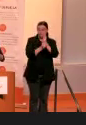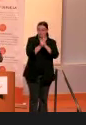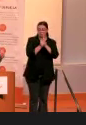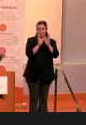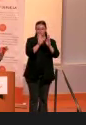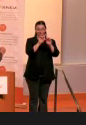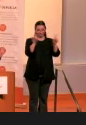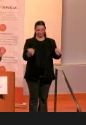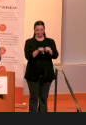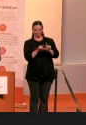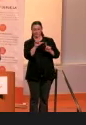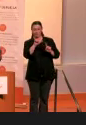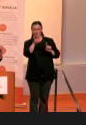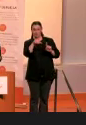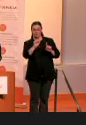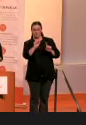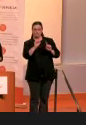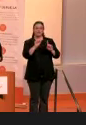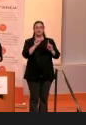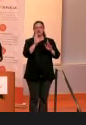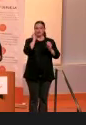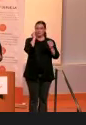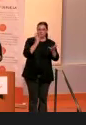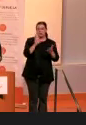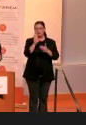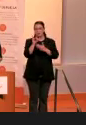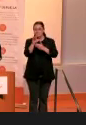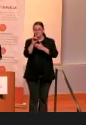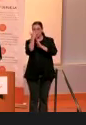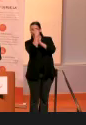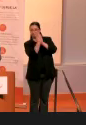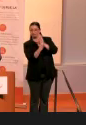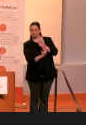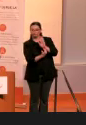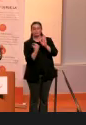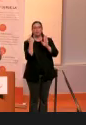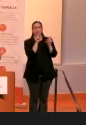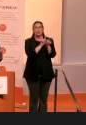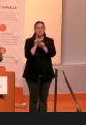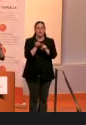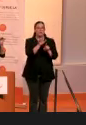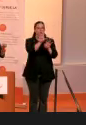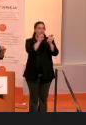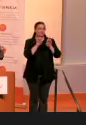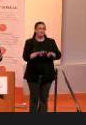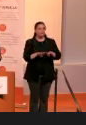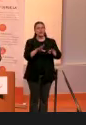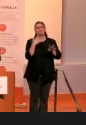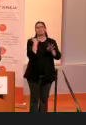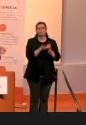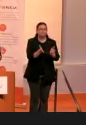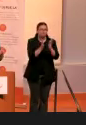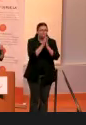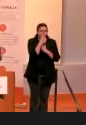bios, information about Lupus LA patient programs. You'll also find a survey, and we ask that you fill it out and drop it off on your way